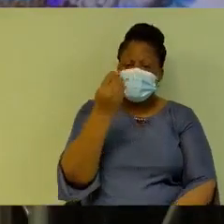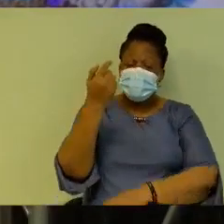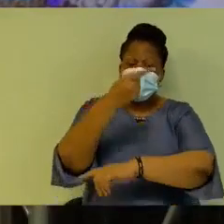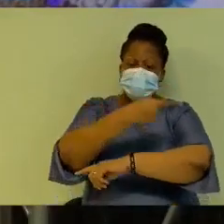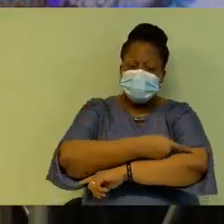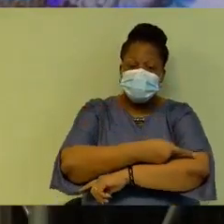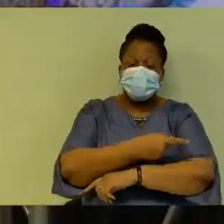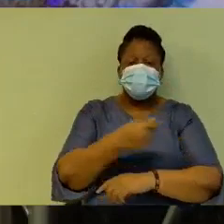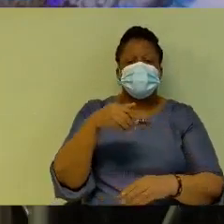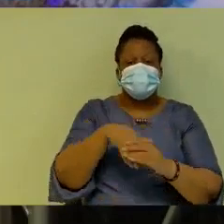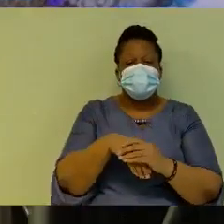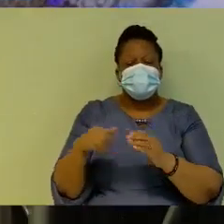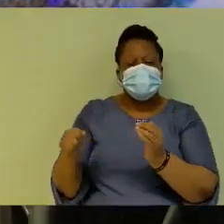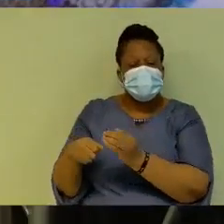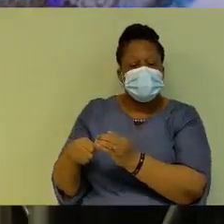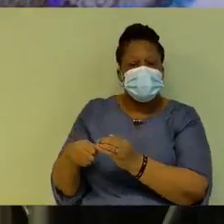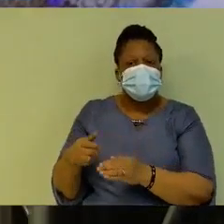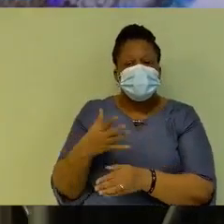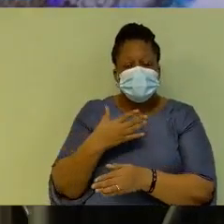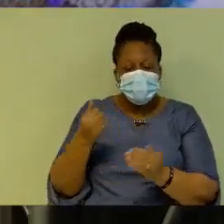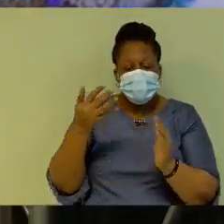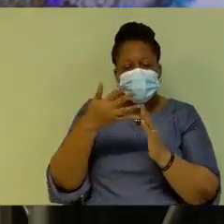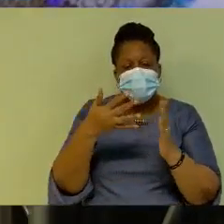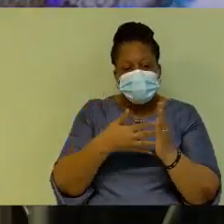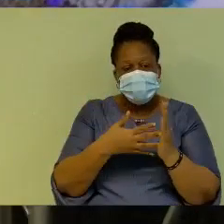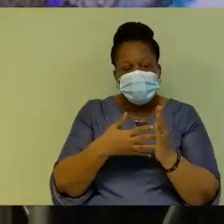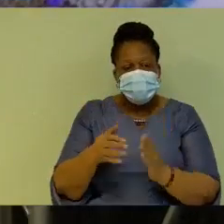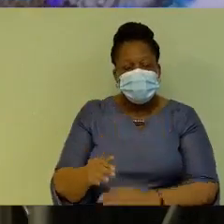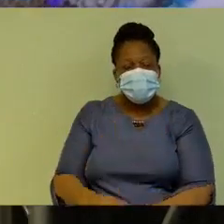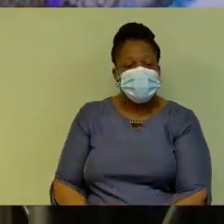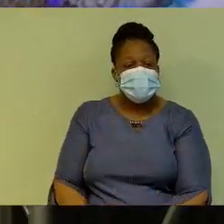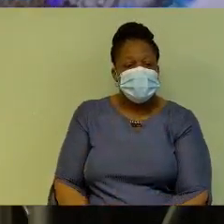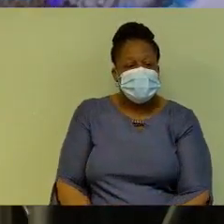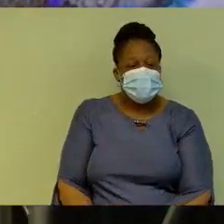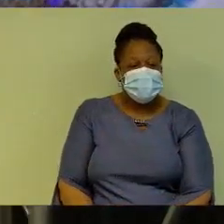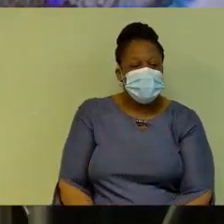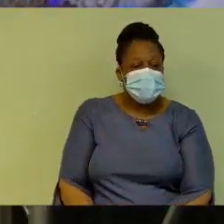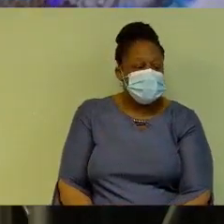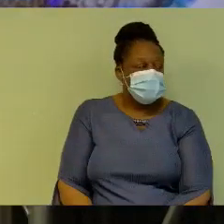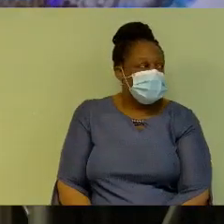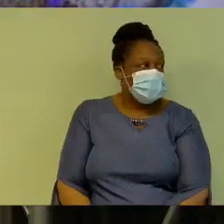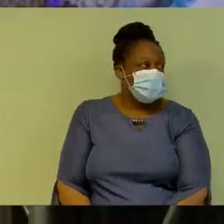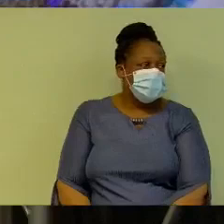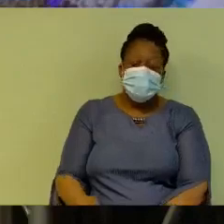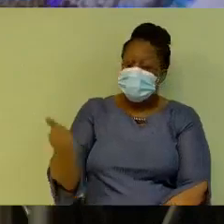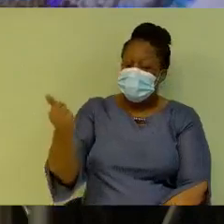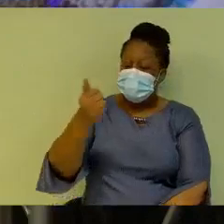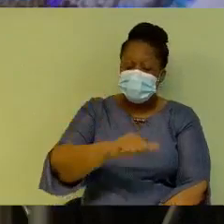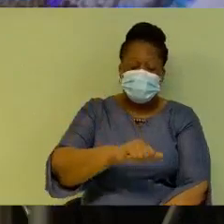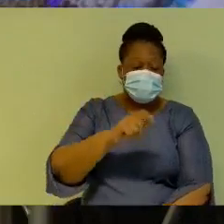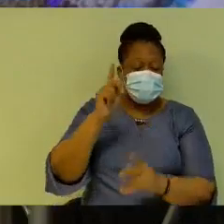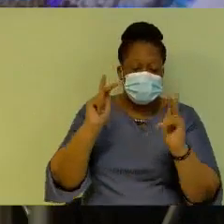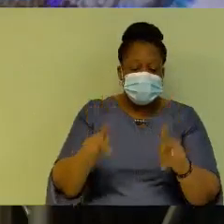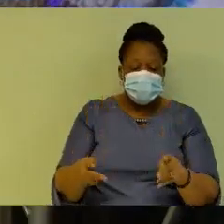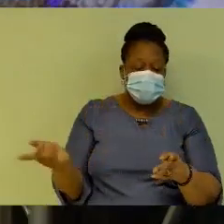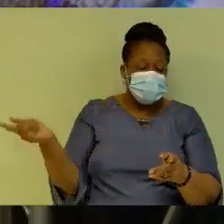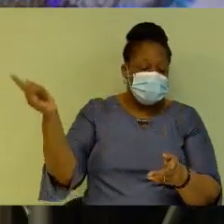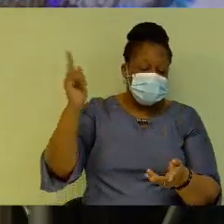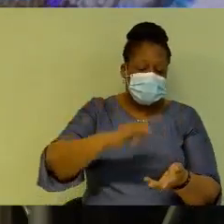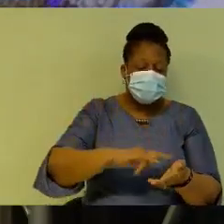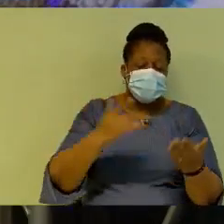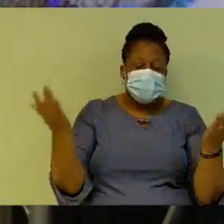14 days quarantine, and tested on day 14. So anybody that would have come into country